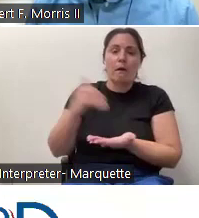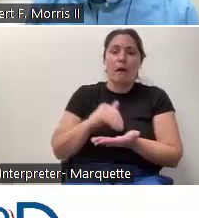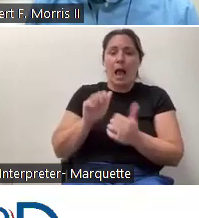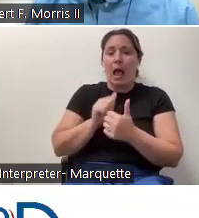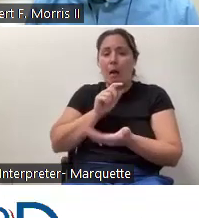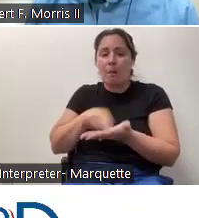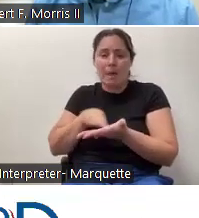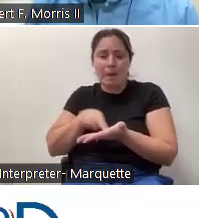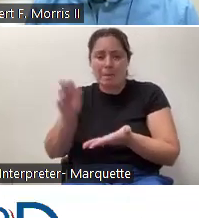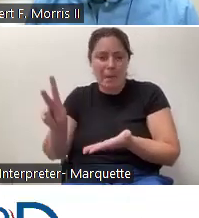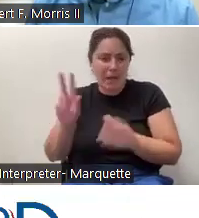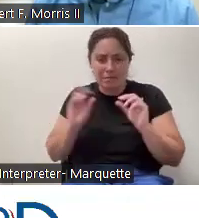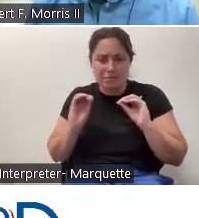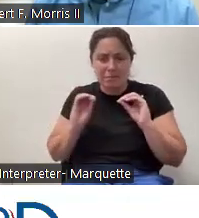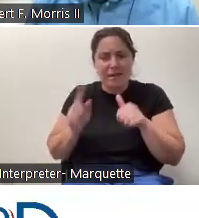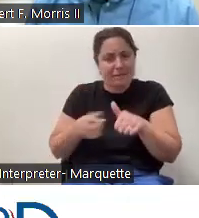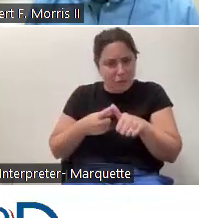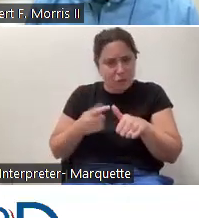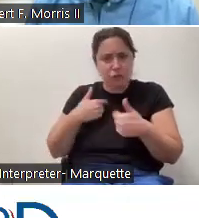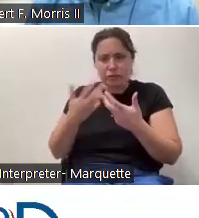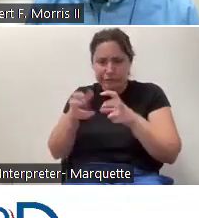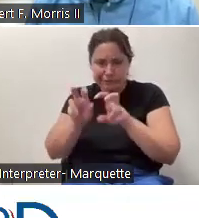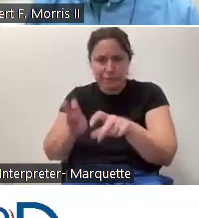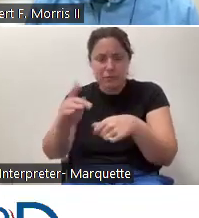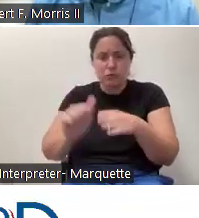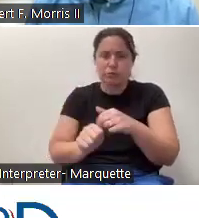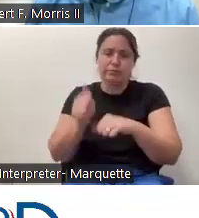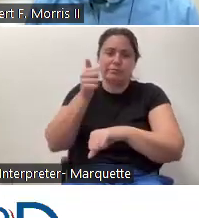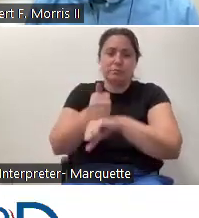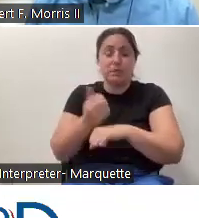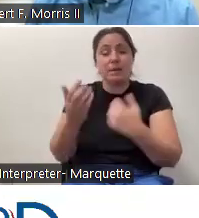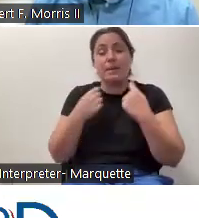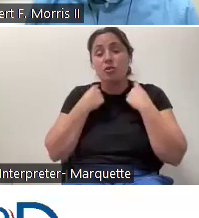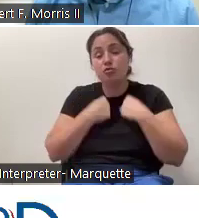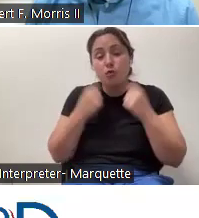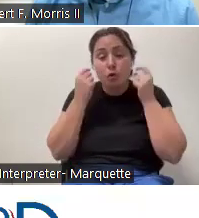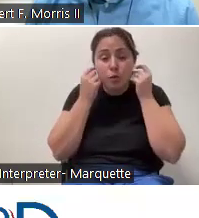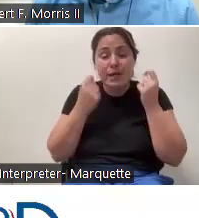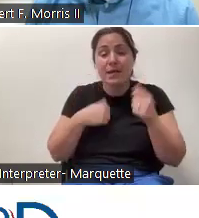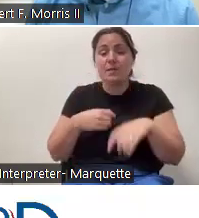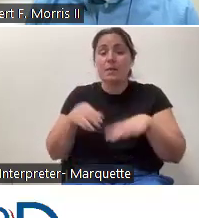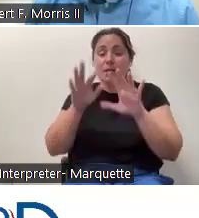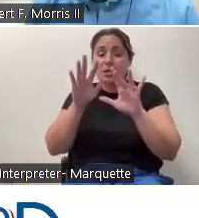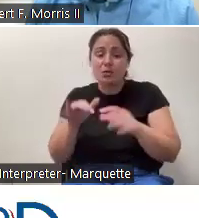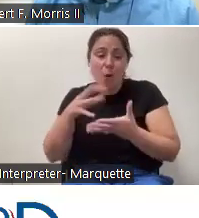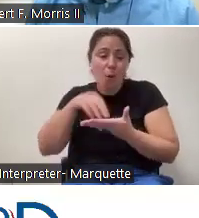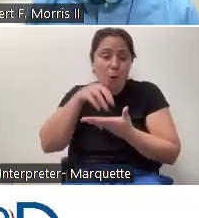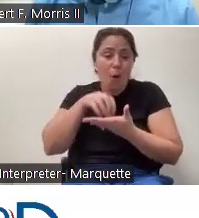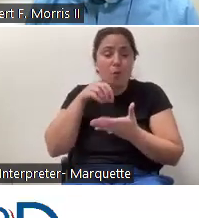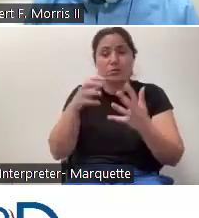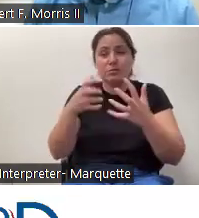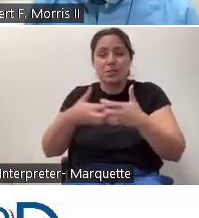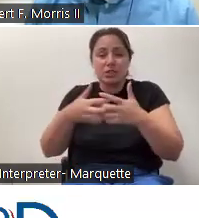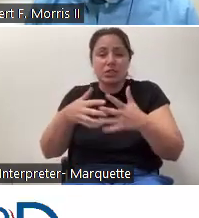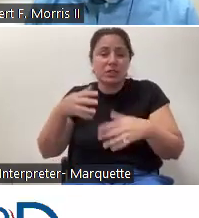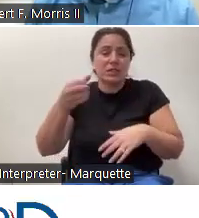get started. And it can be anything from custom jewelry to snow cone machine, window cleaning, whatever they come up